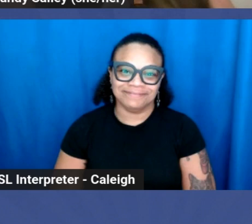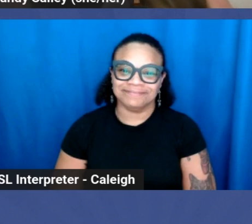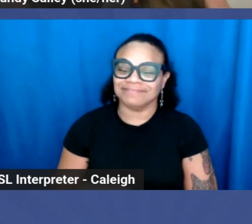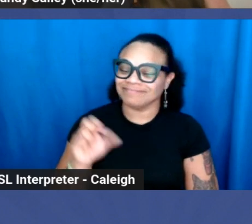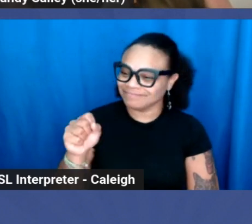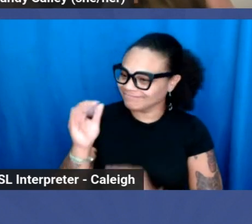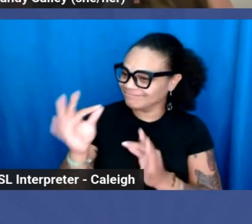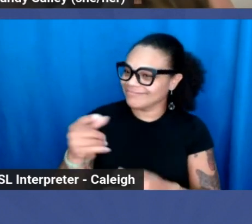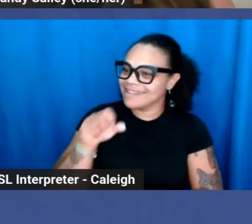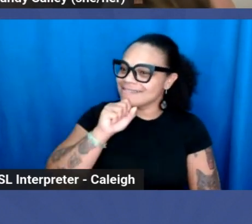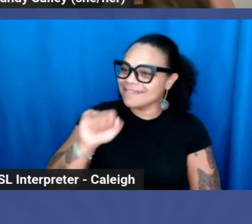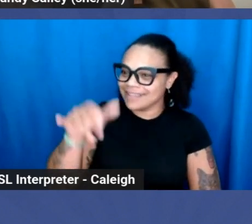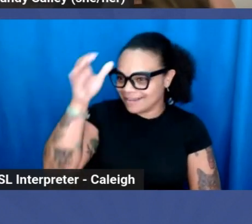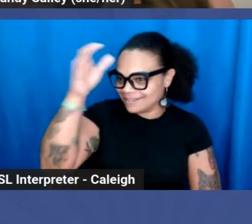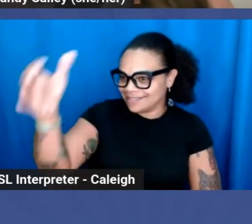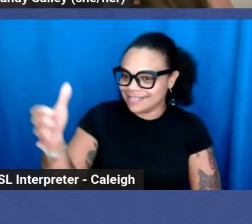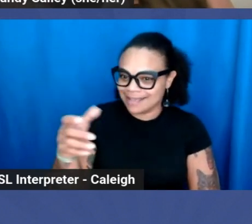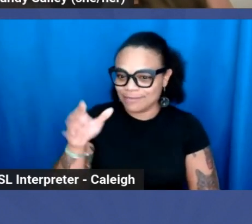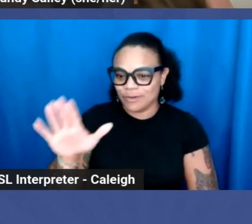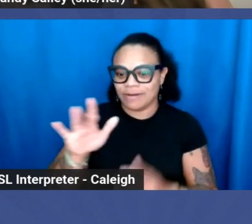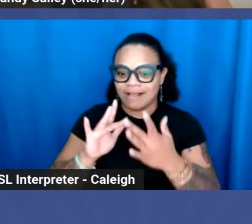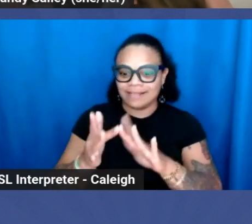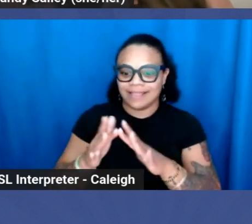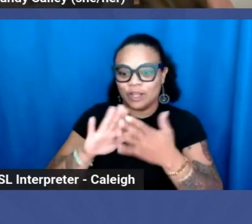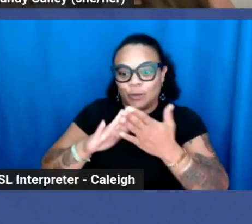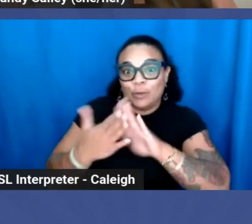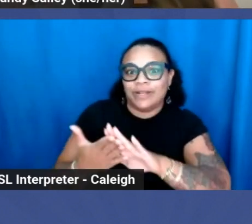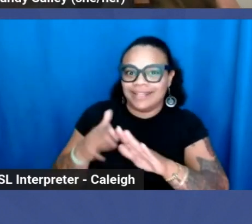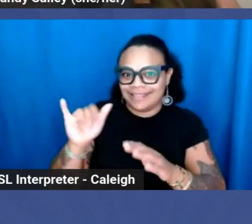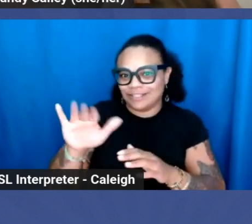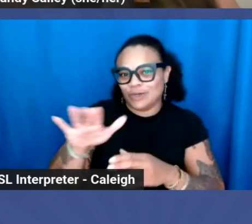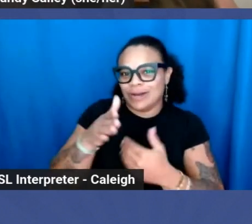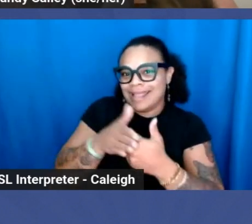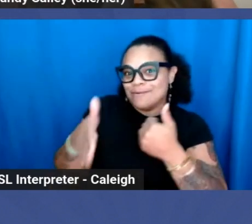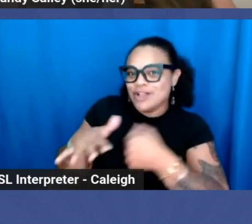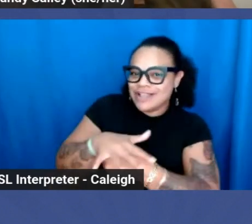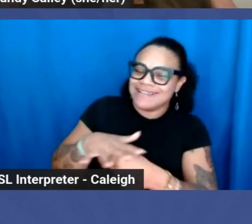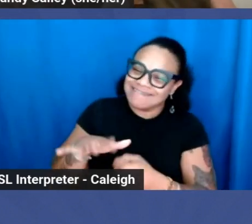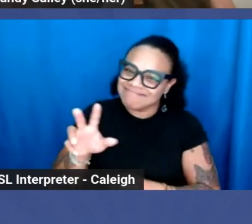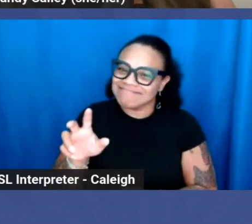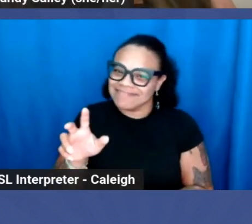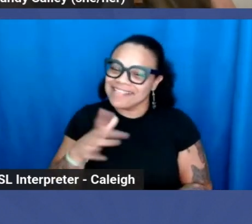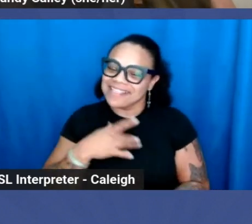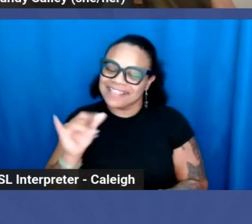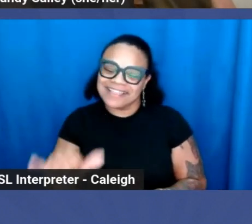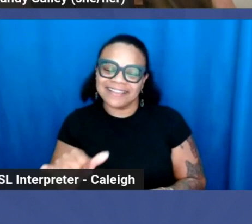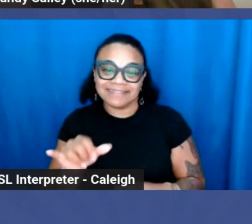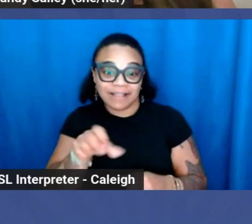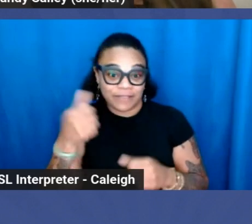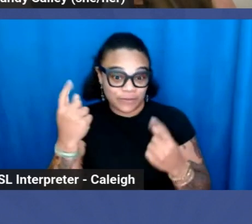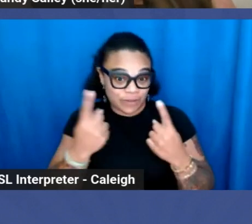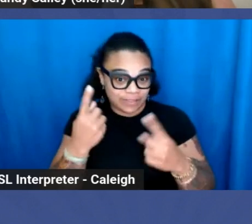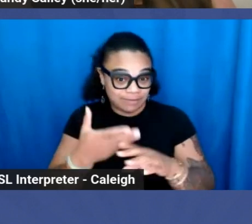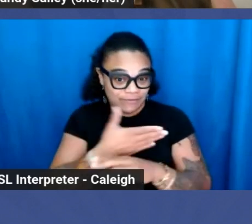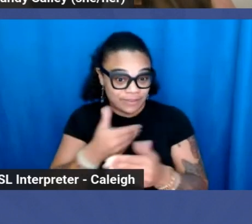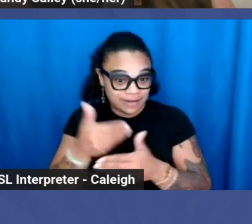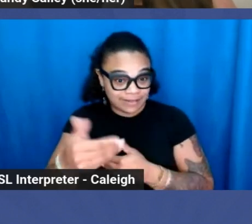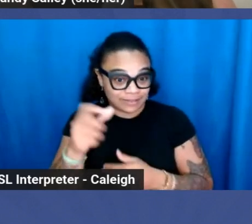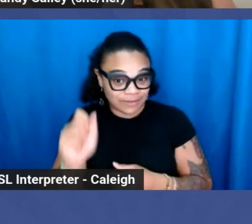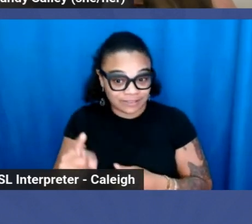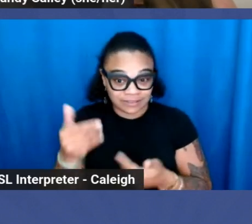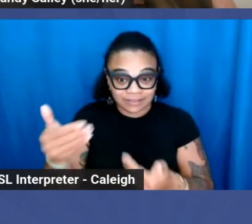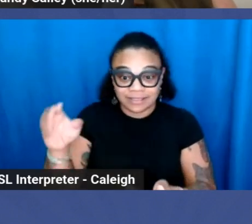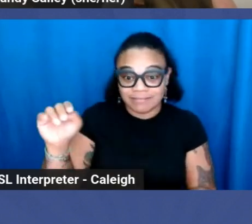Absolutely. I love that concept of like your online community being your neighborhood. Any other thoughts before I move on to our next question? Yeah, go ahead,